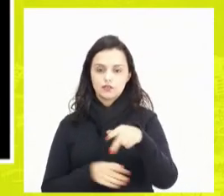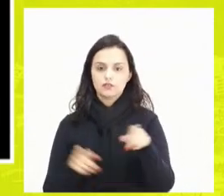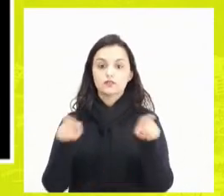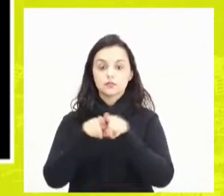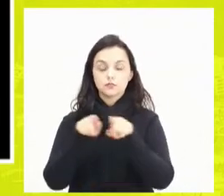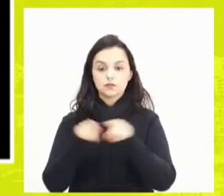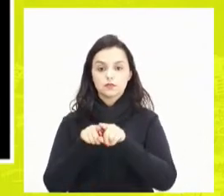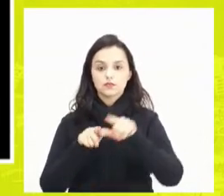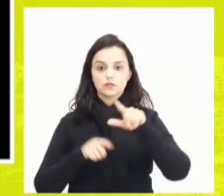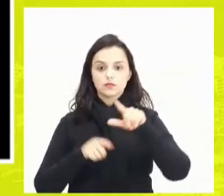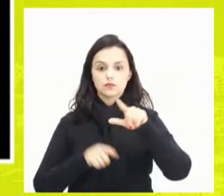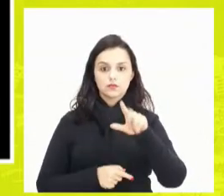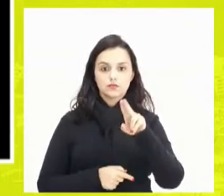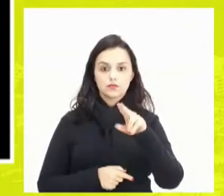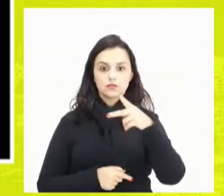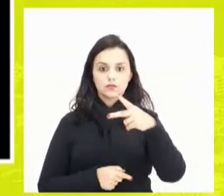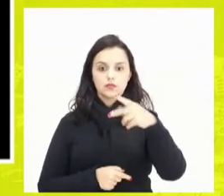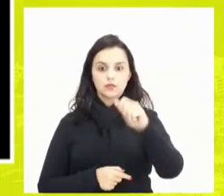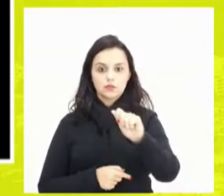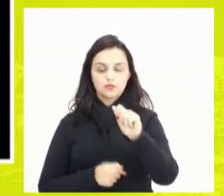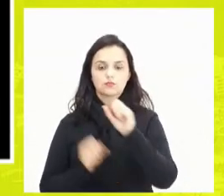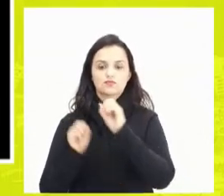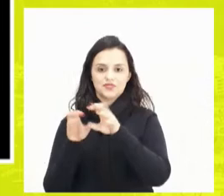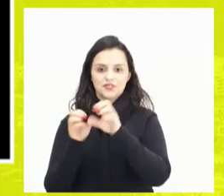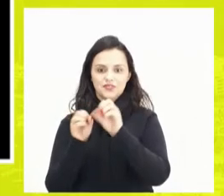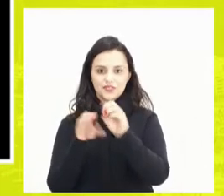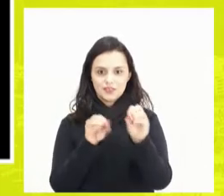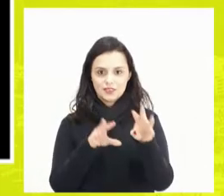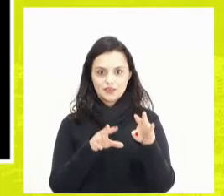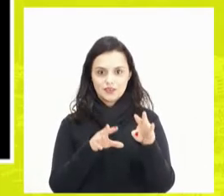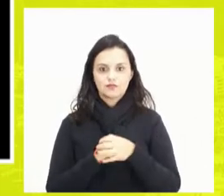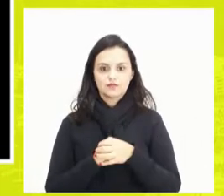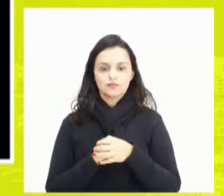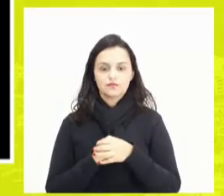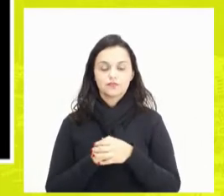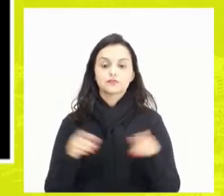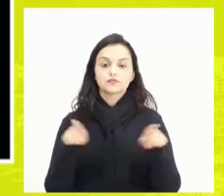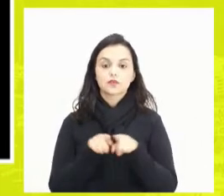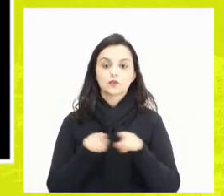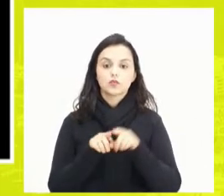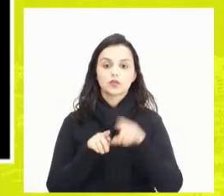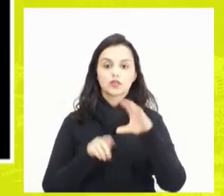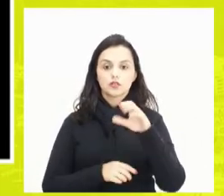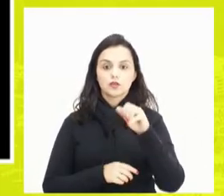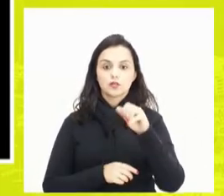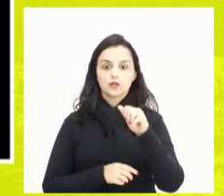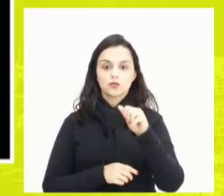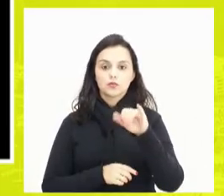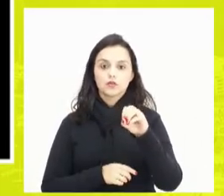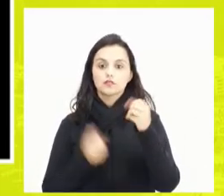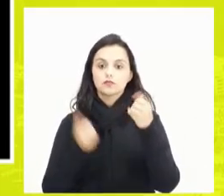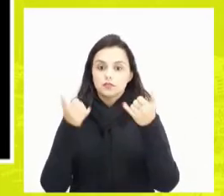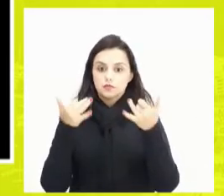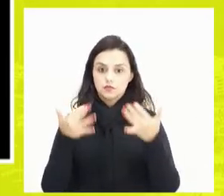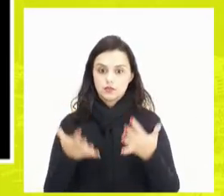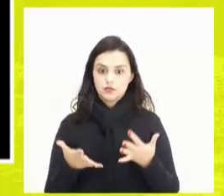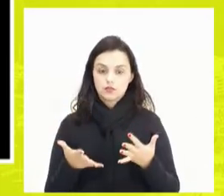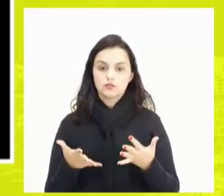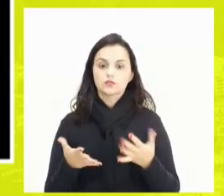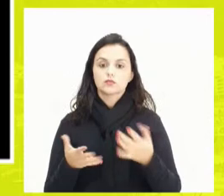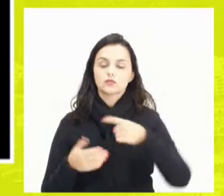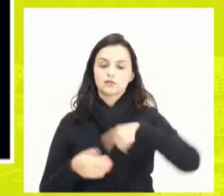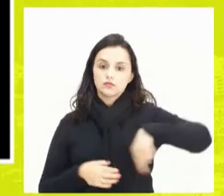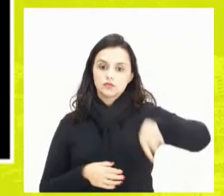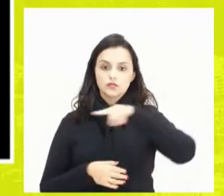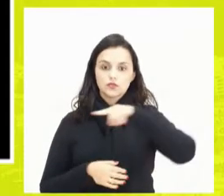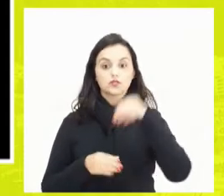lillian and the other dimension that kaio brings the technology dimension that